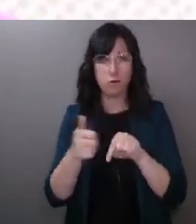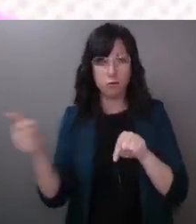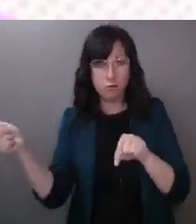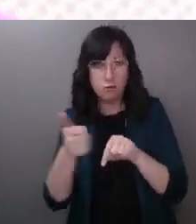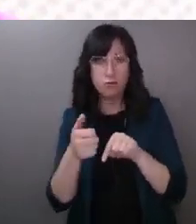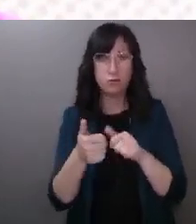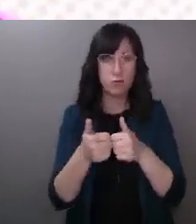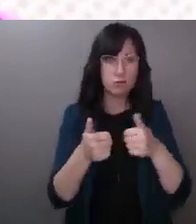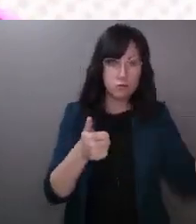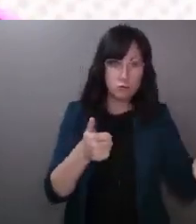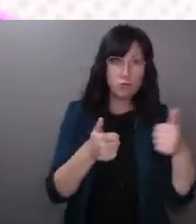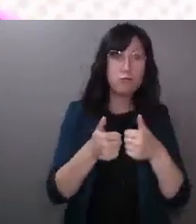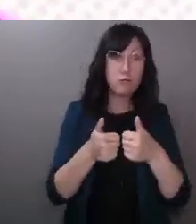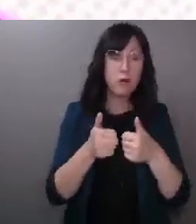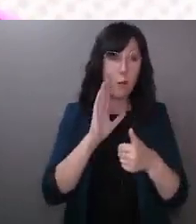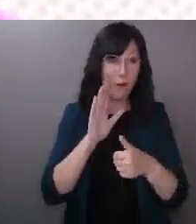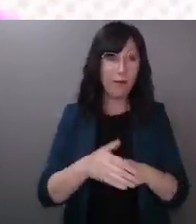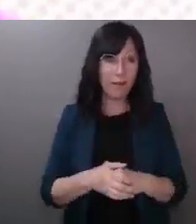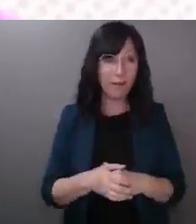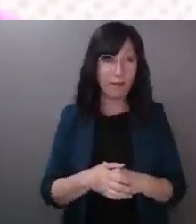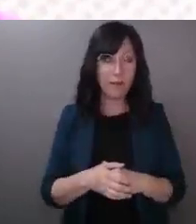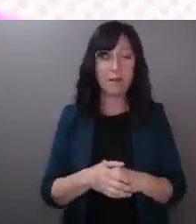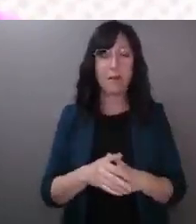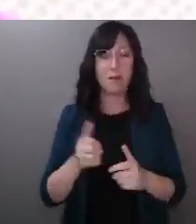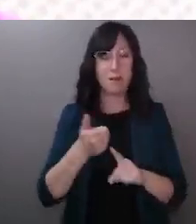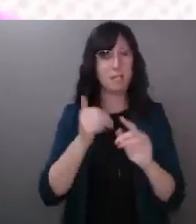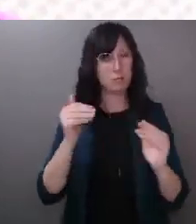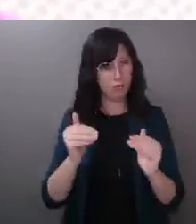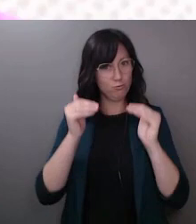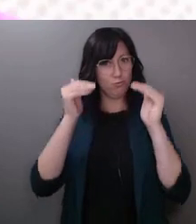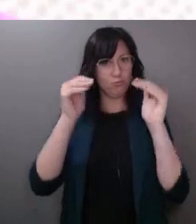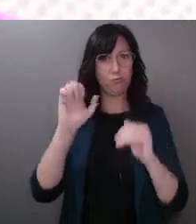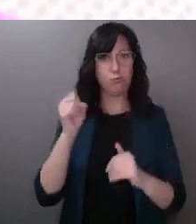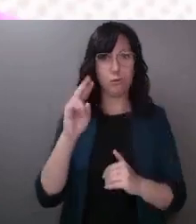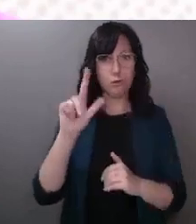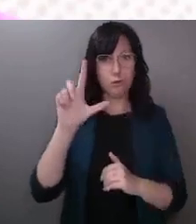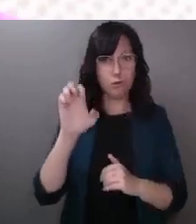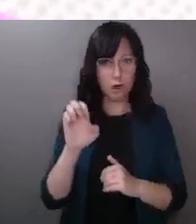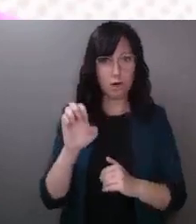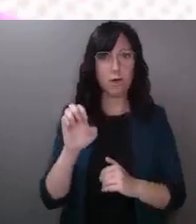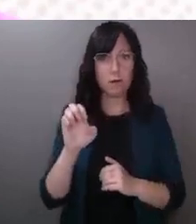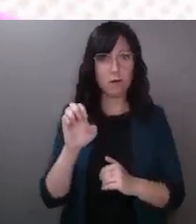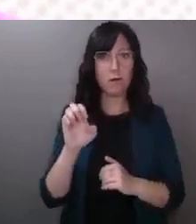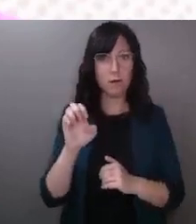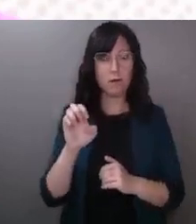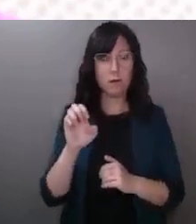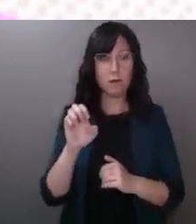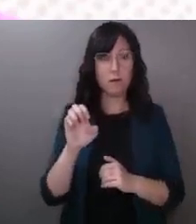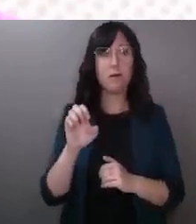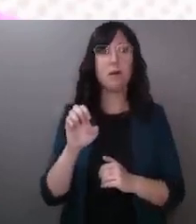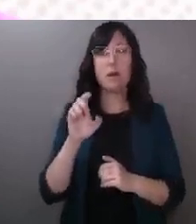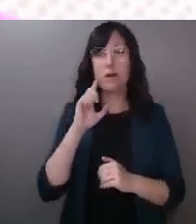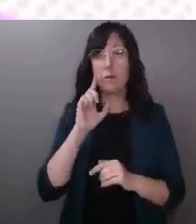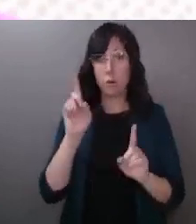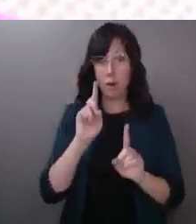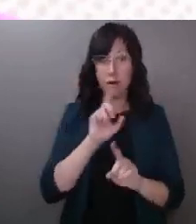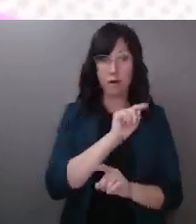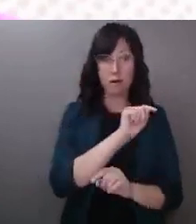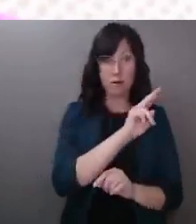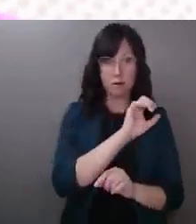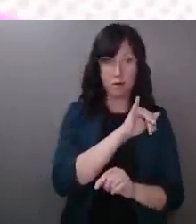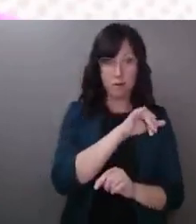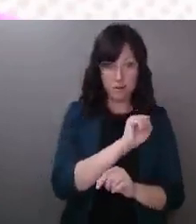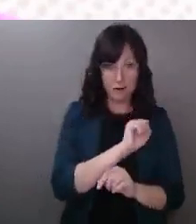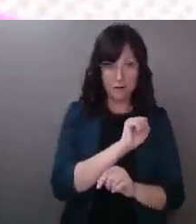hours. This is an enhanced shuttle, as it will run between Tunis Pasteur Station and